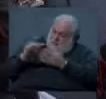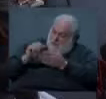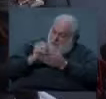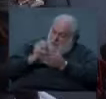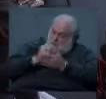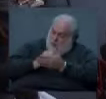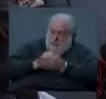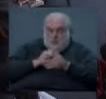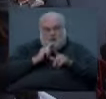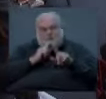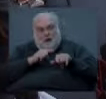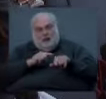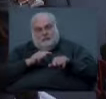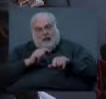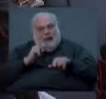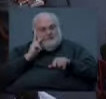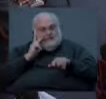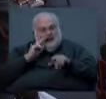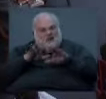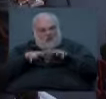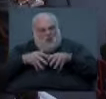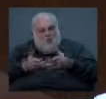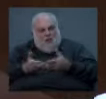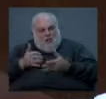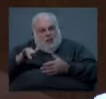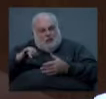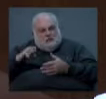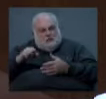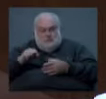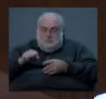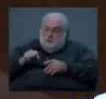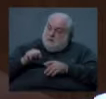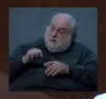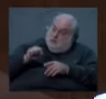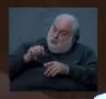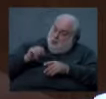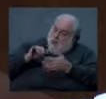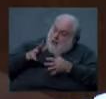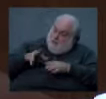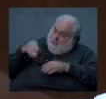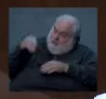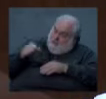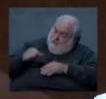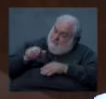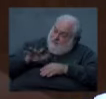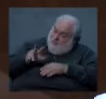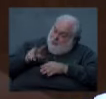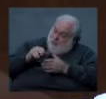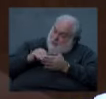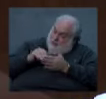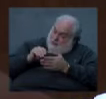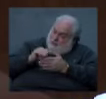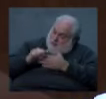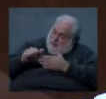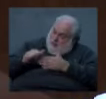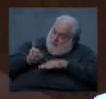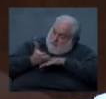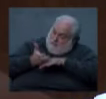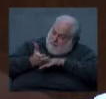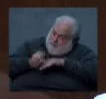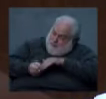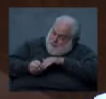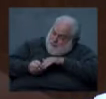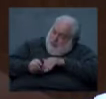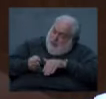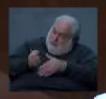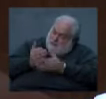I have seen it in general, yes. So after they spend this $52,000, I understand that's all the money plus using some city